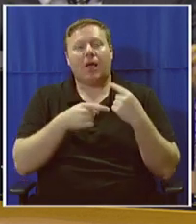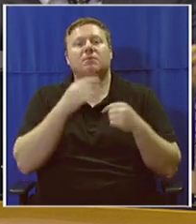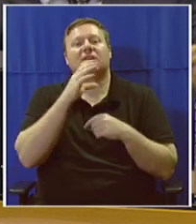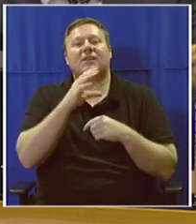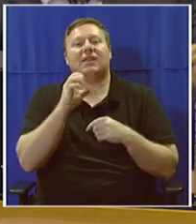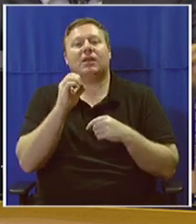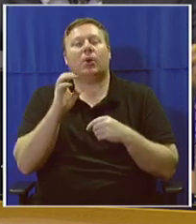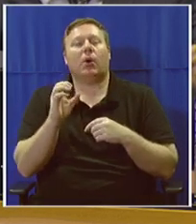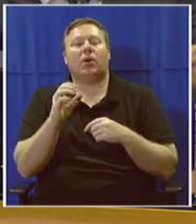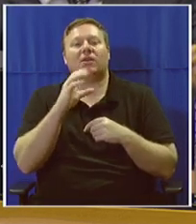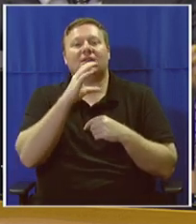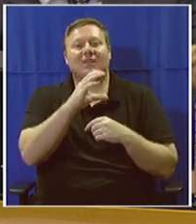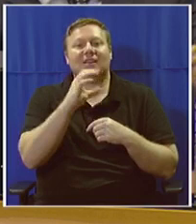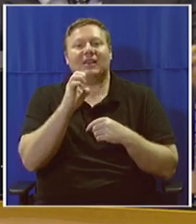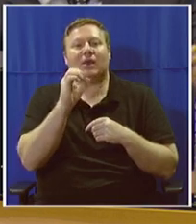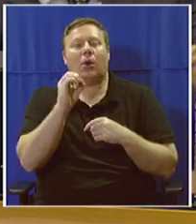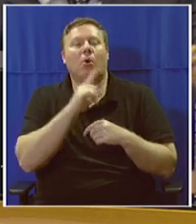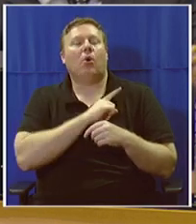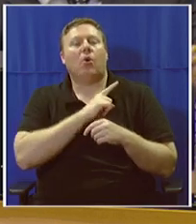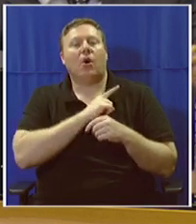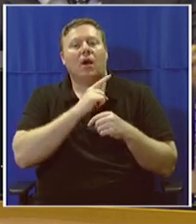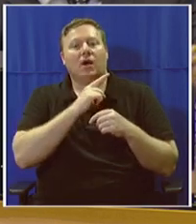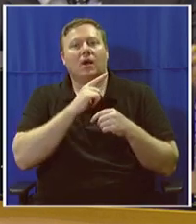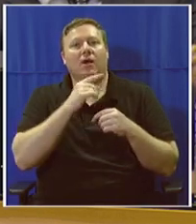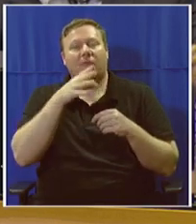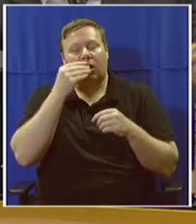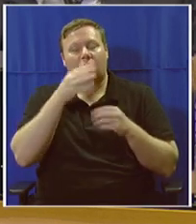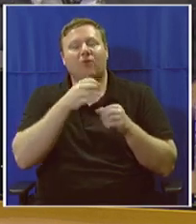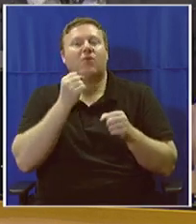because they learn from every mistake they commit.